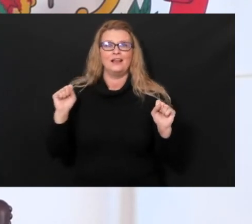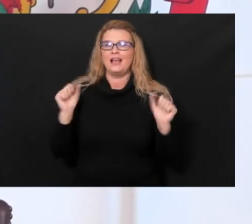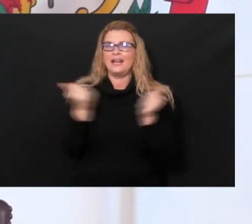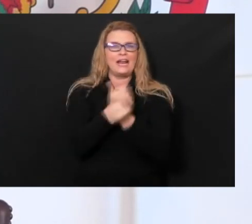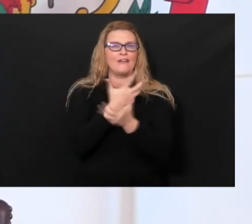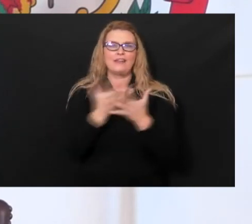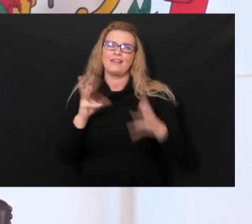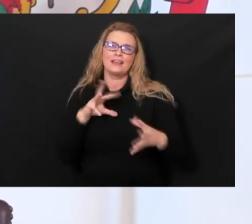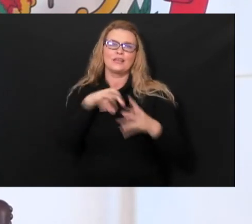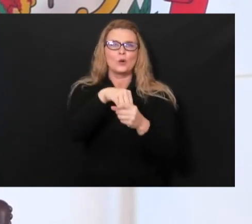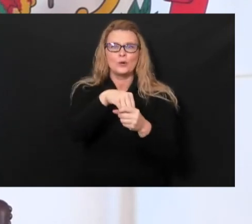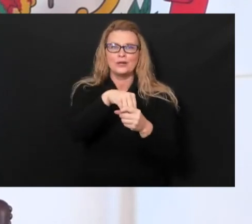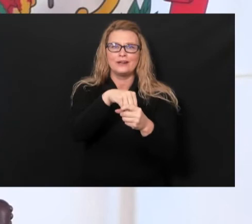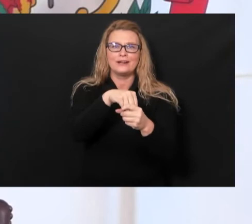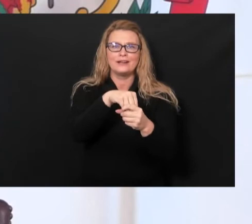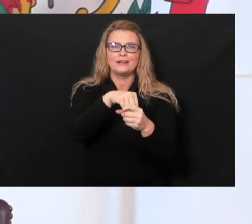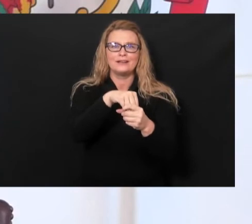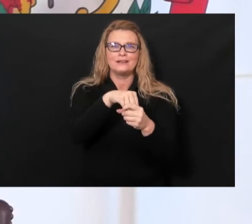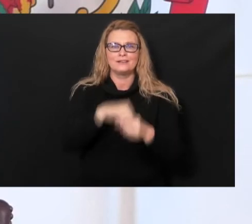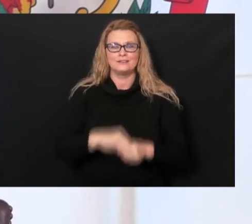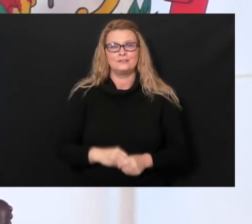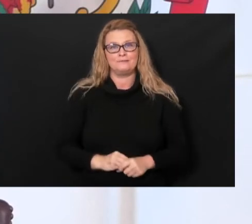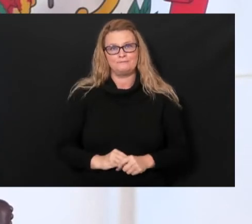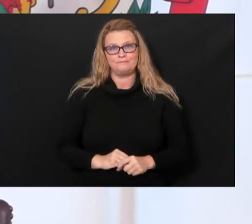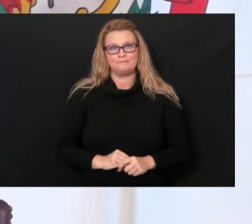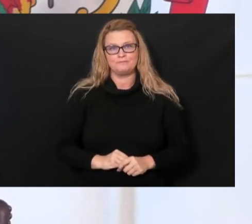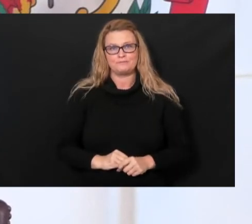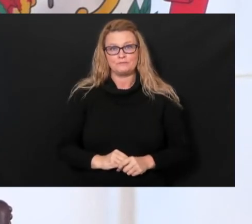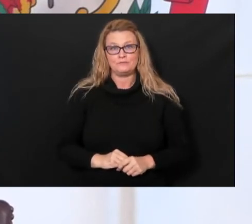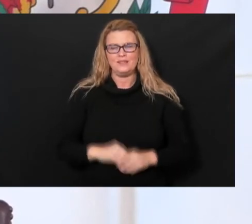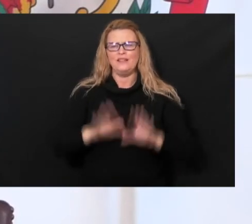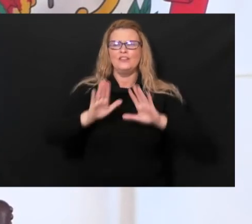that we can bring in. From the standpoint of our